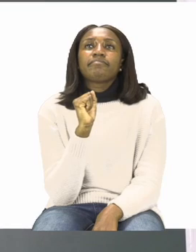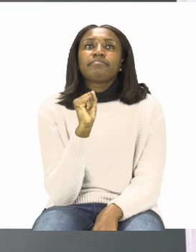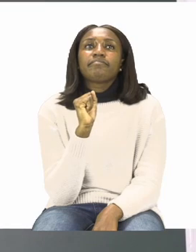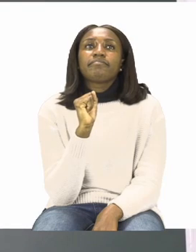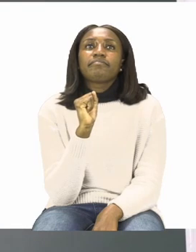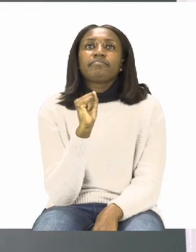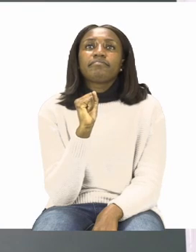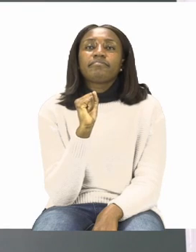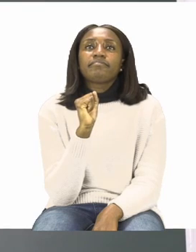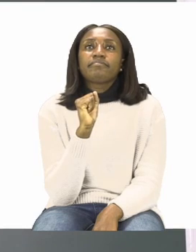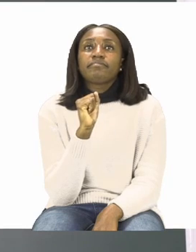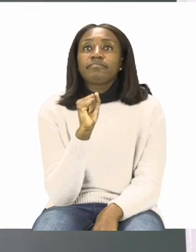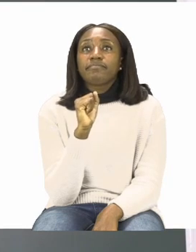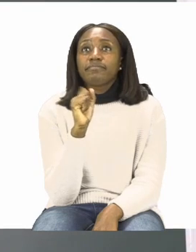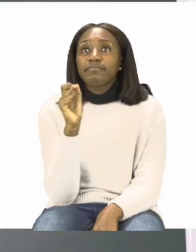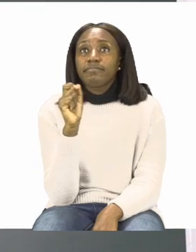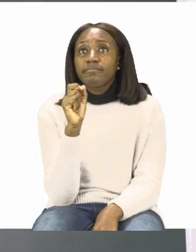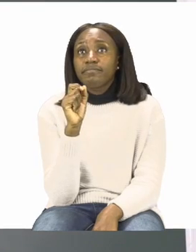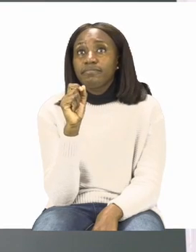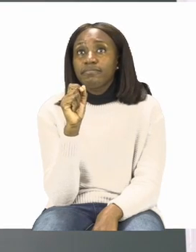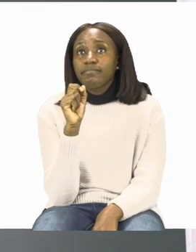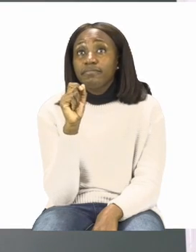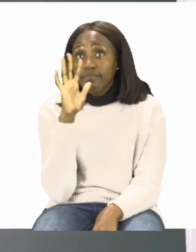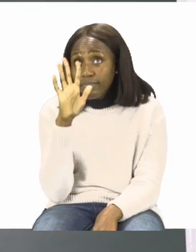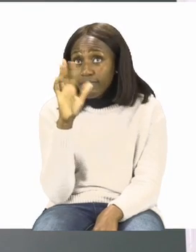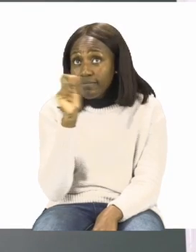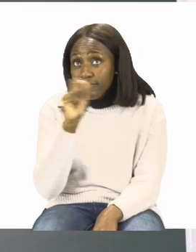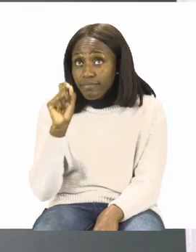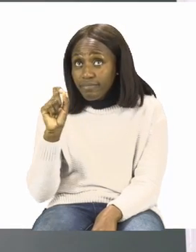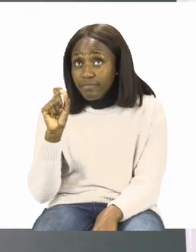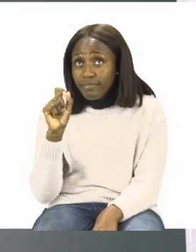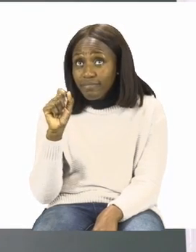we have the number 5 as our answer?